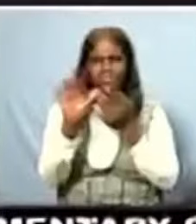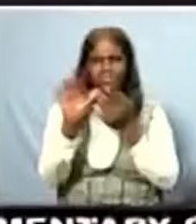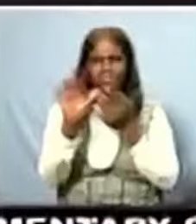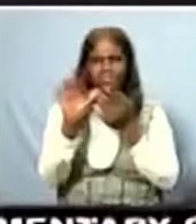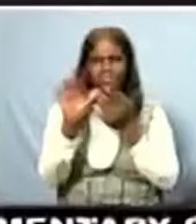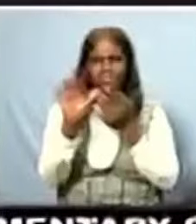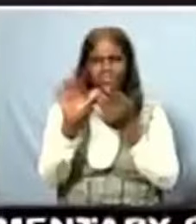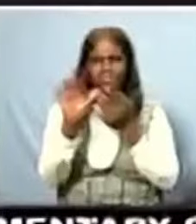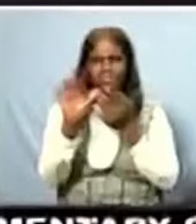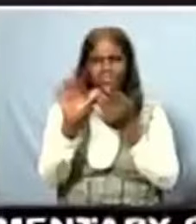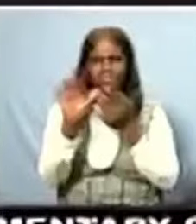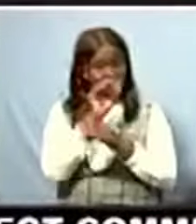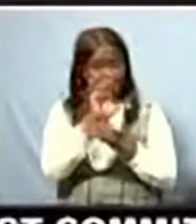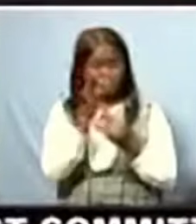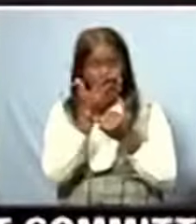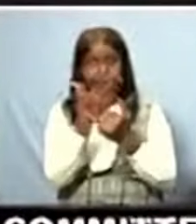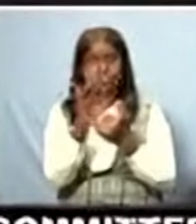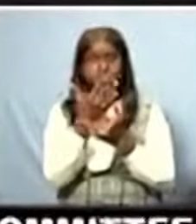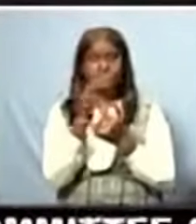before they know their share.